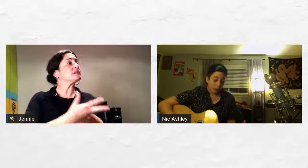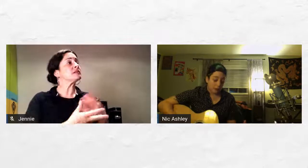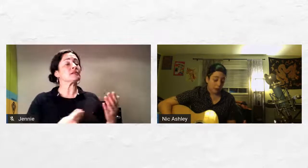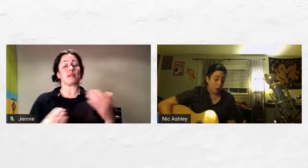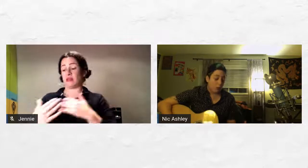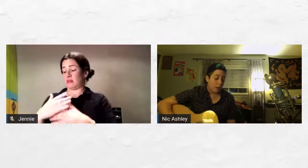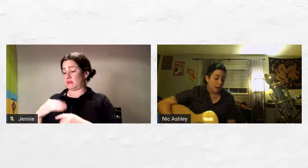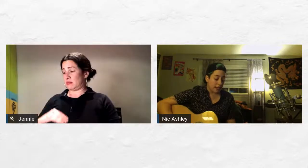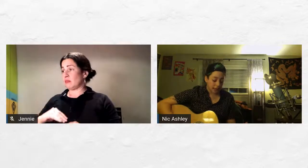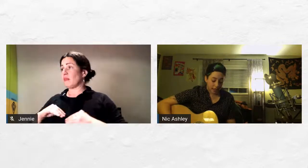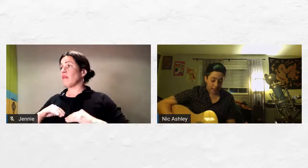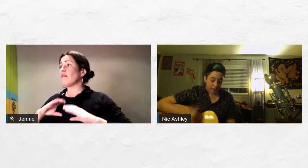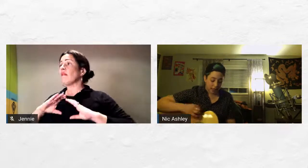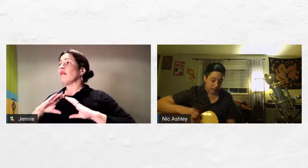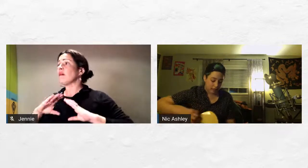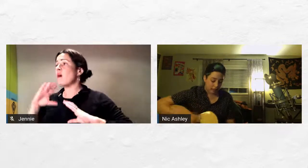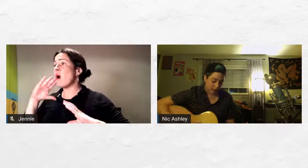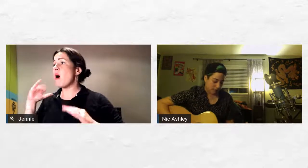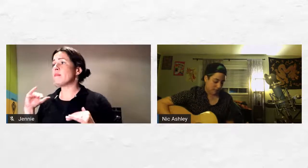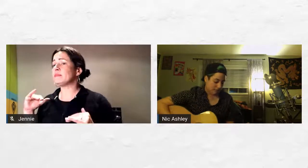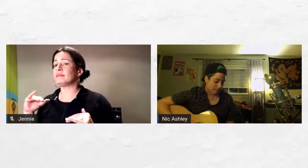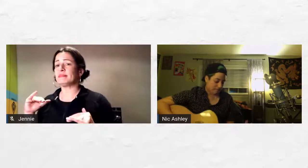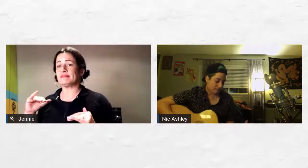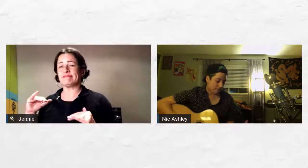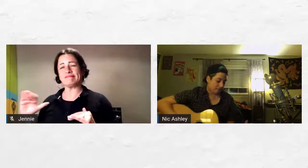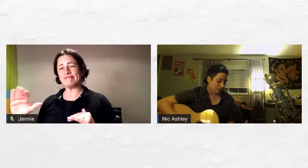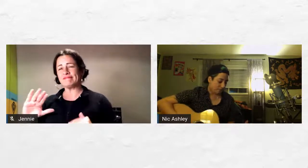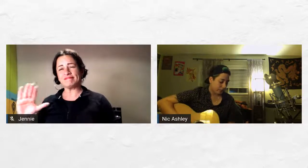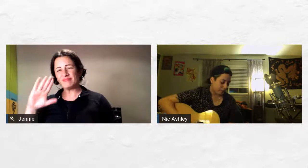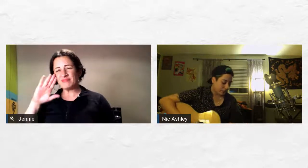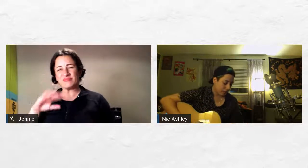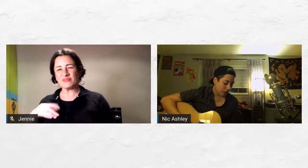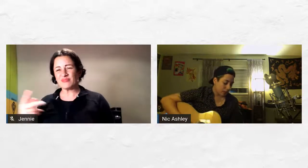If you know we can't.